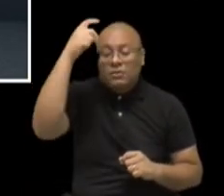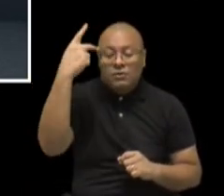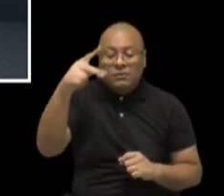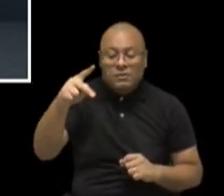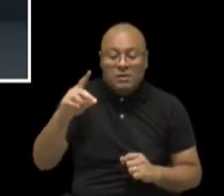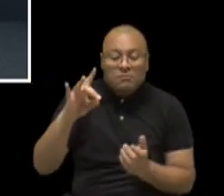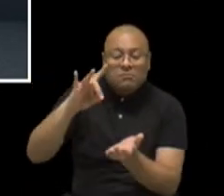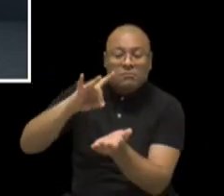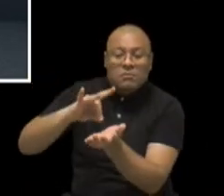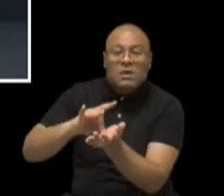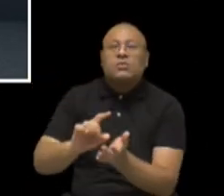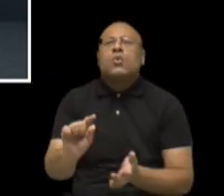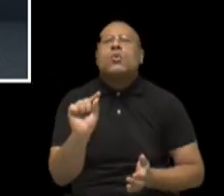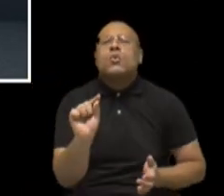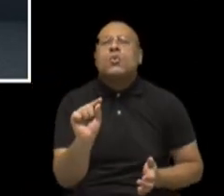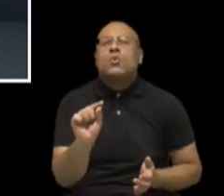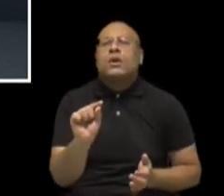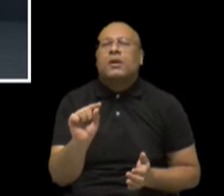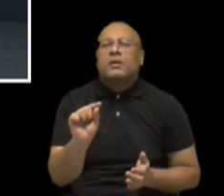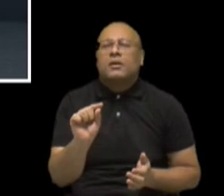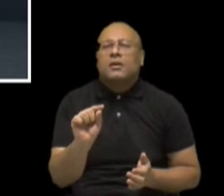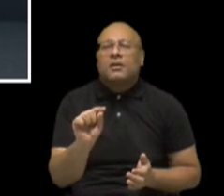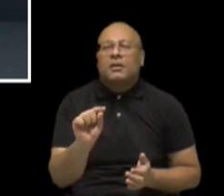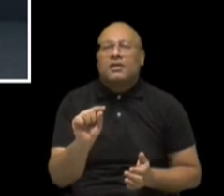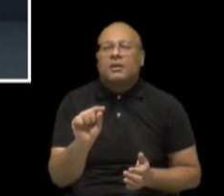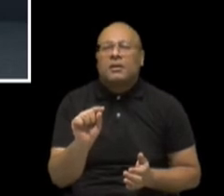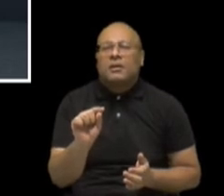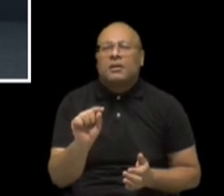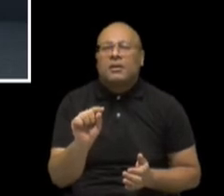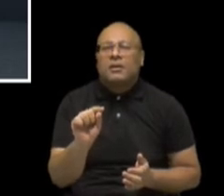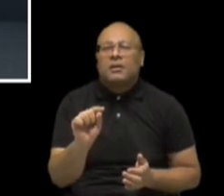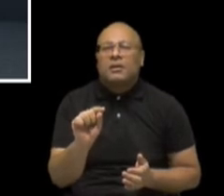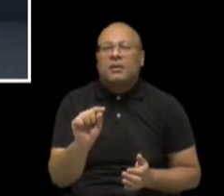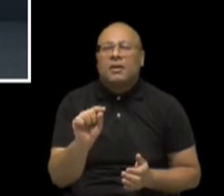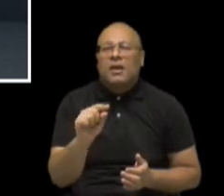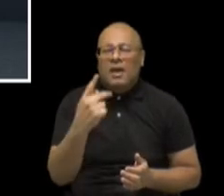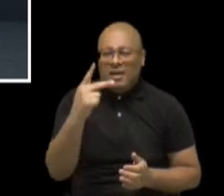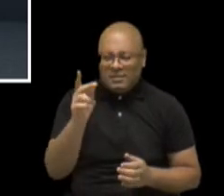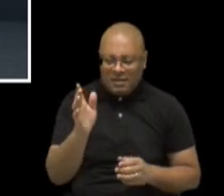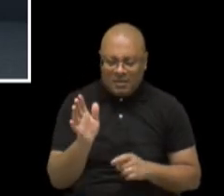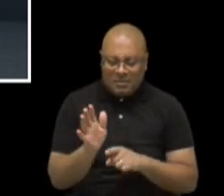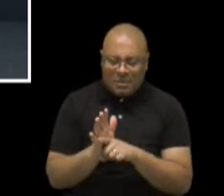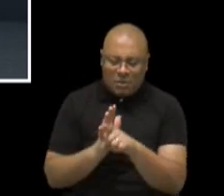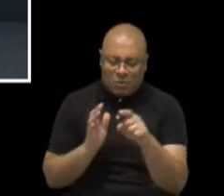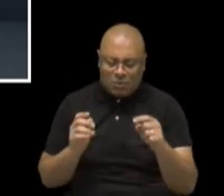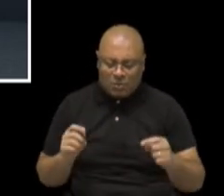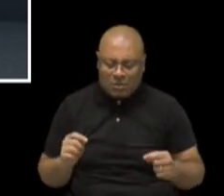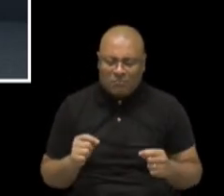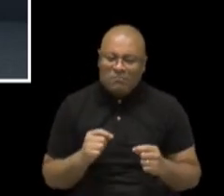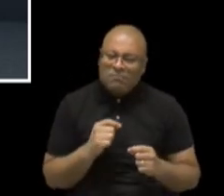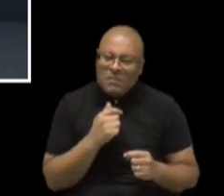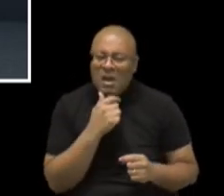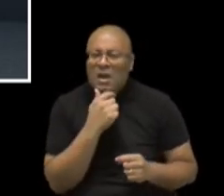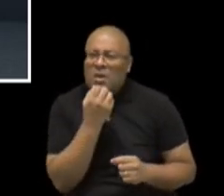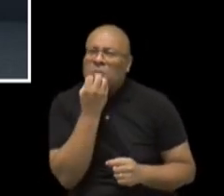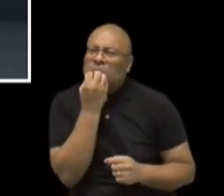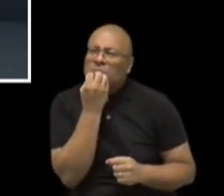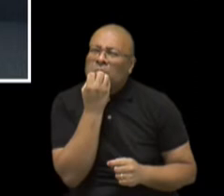Well, you start questioning everything, which is kind of dangerous as well.